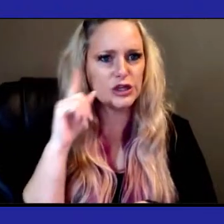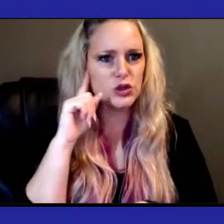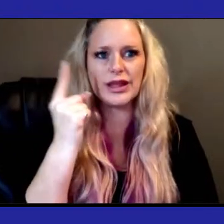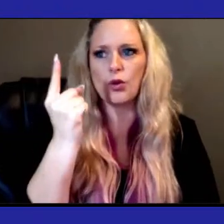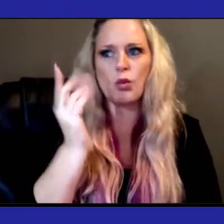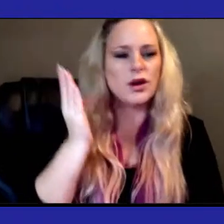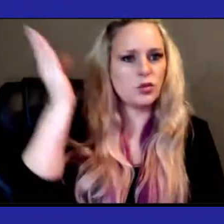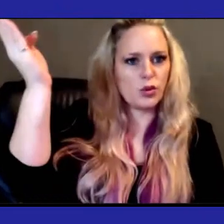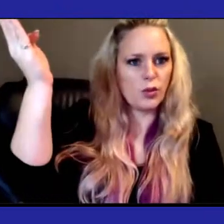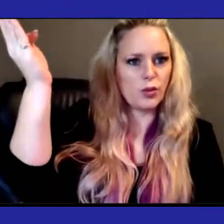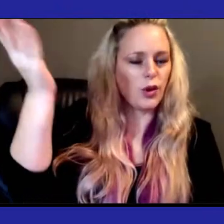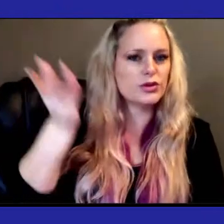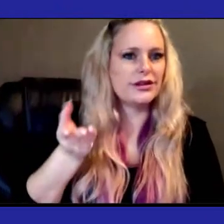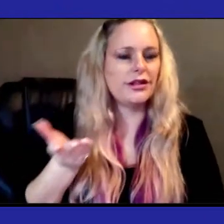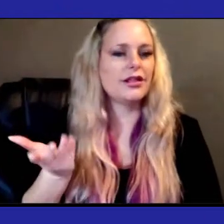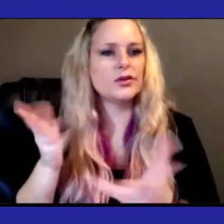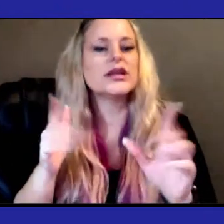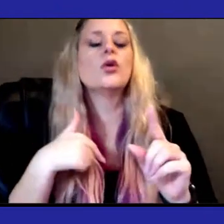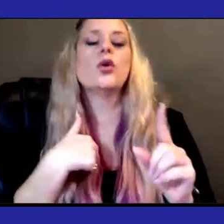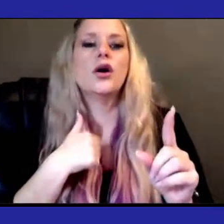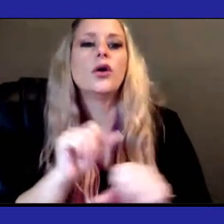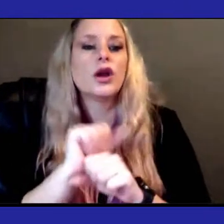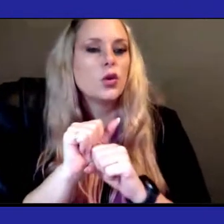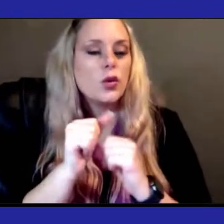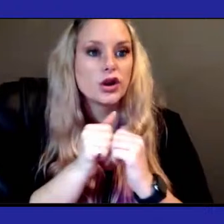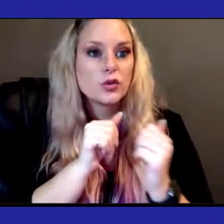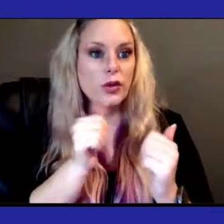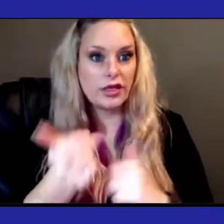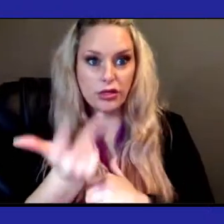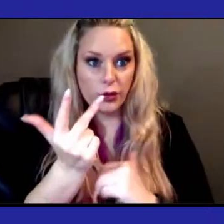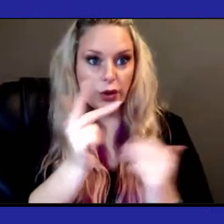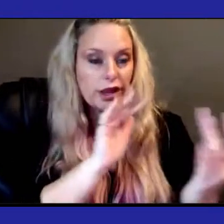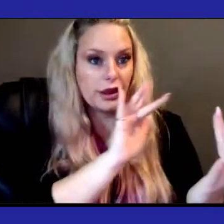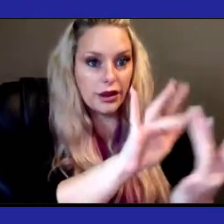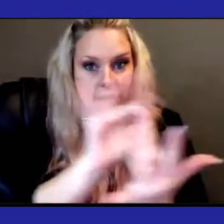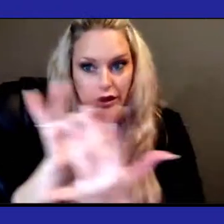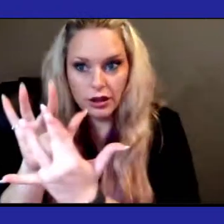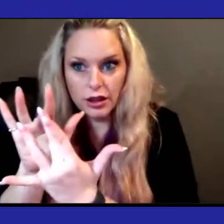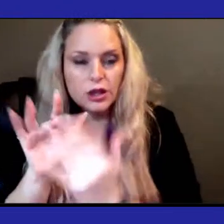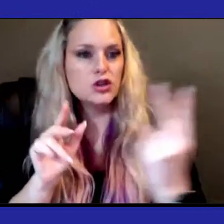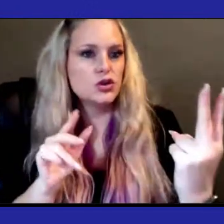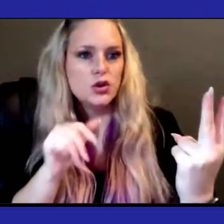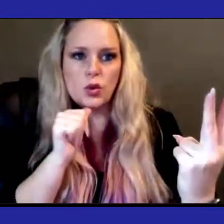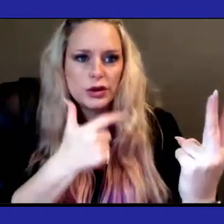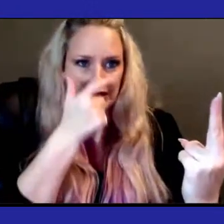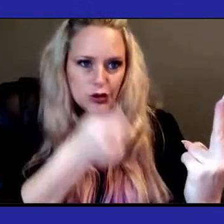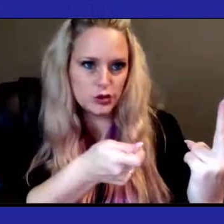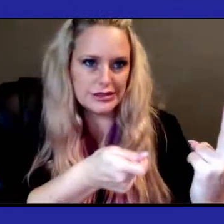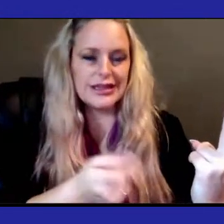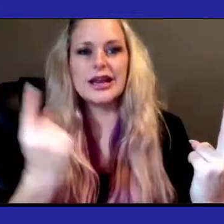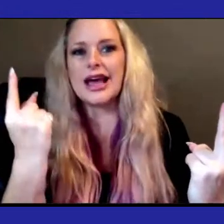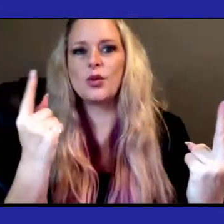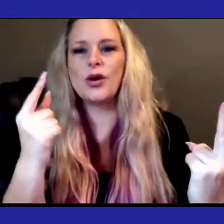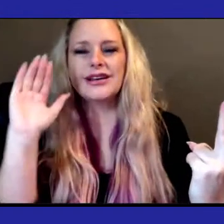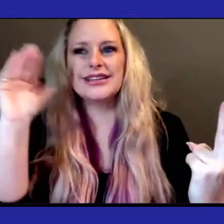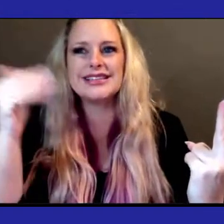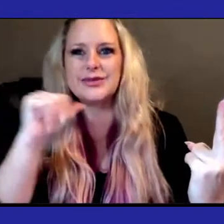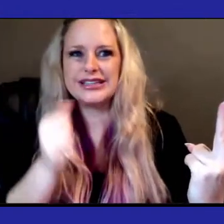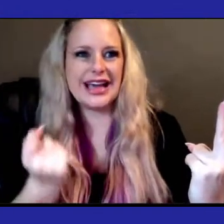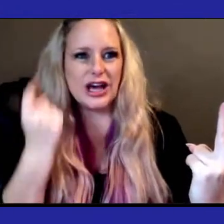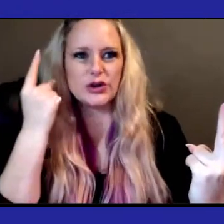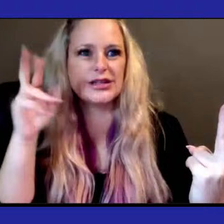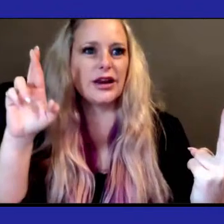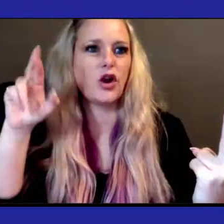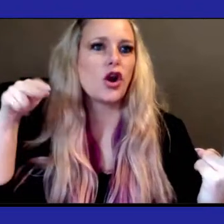received? So we actually worked with supply chain to reach out to the other three proposers. Two are not interested, and one didn't seem to understand the RFP scope